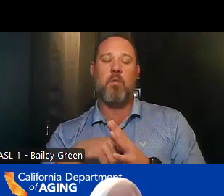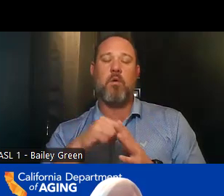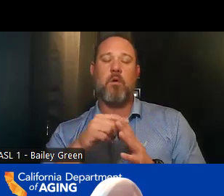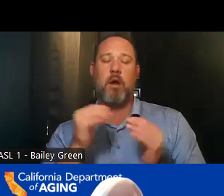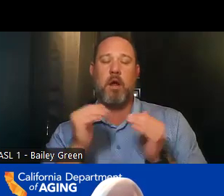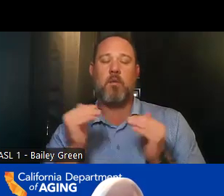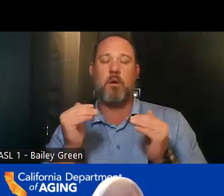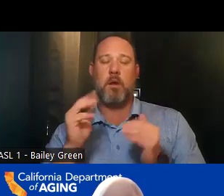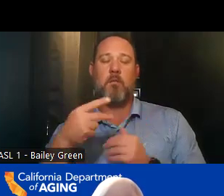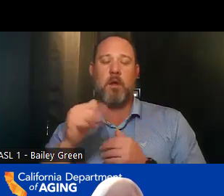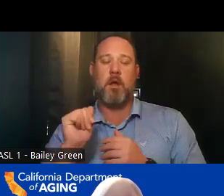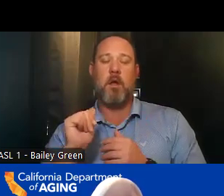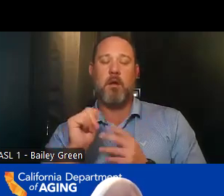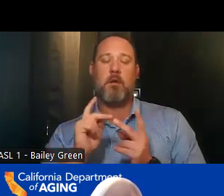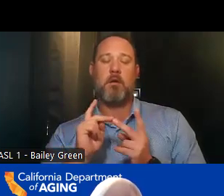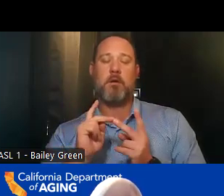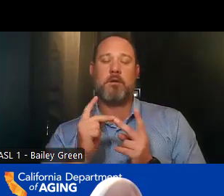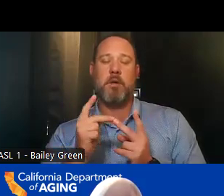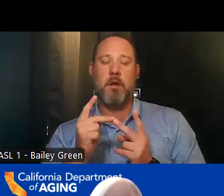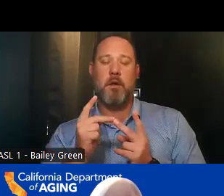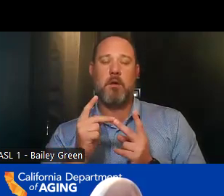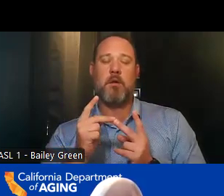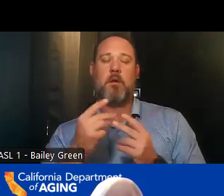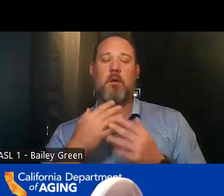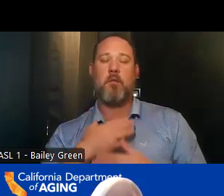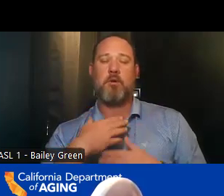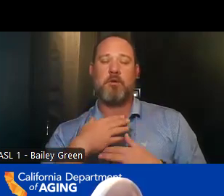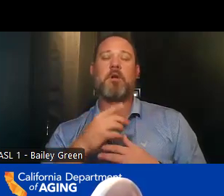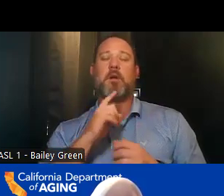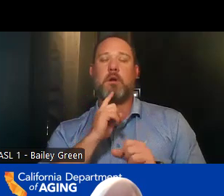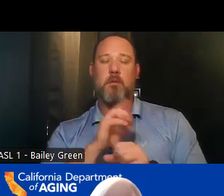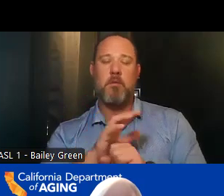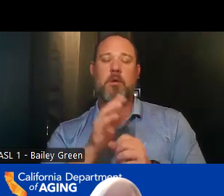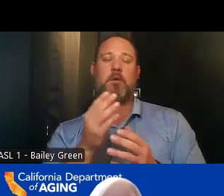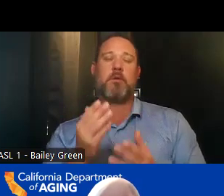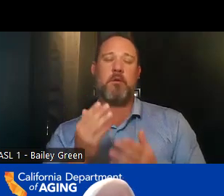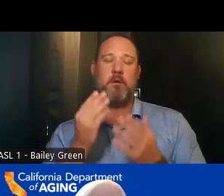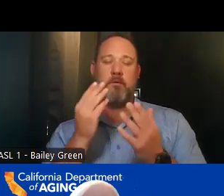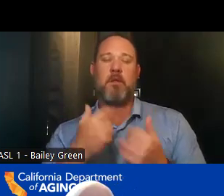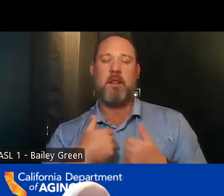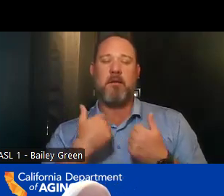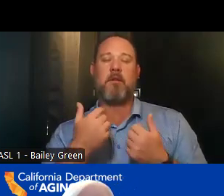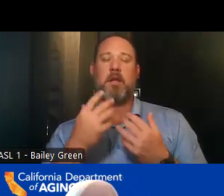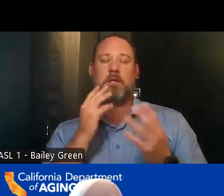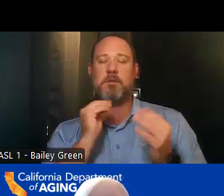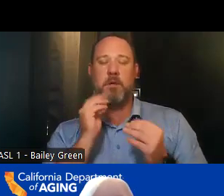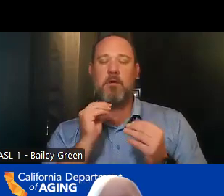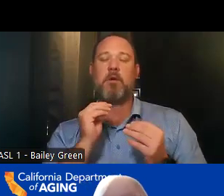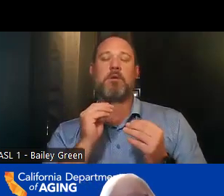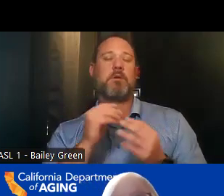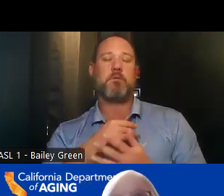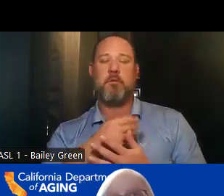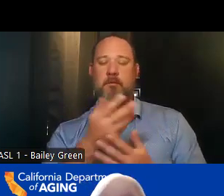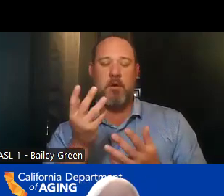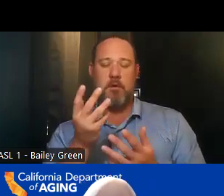plan. Second, we appreciate the committee's commitment to lifting up lived experience. Providers across the state